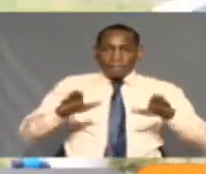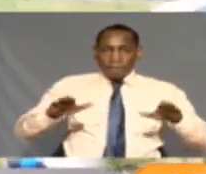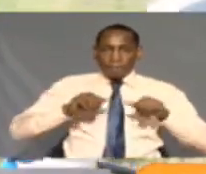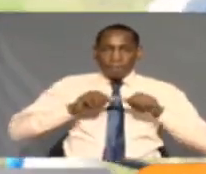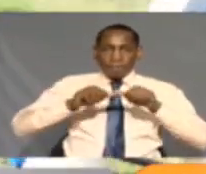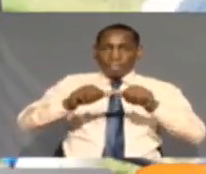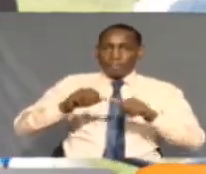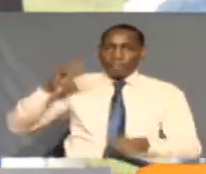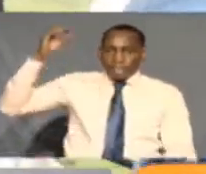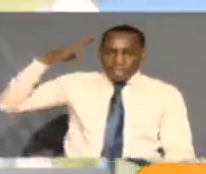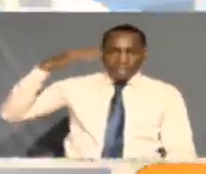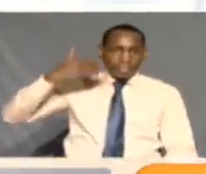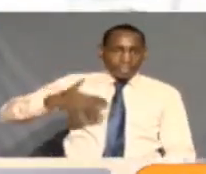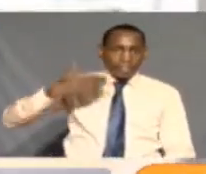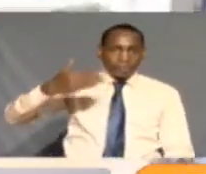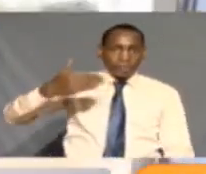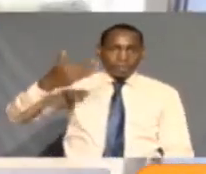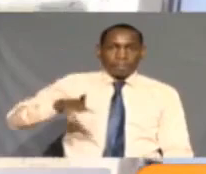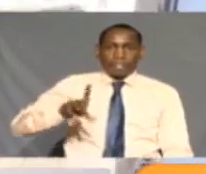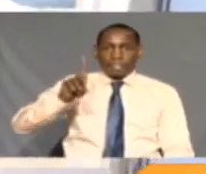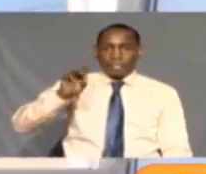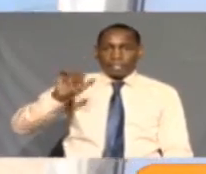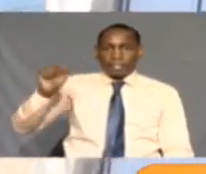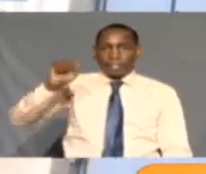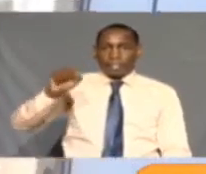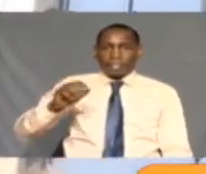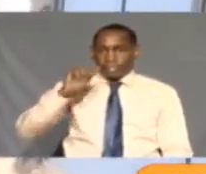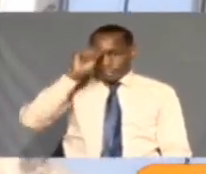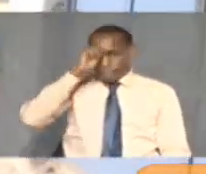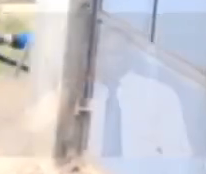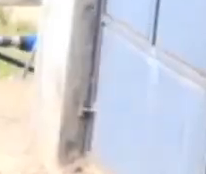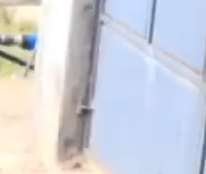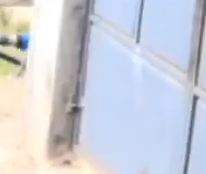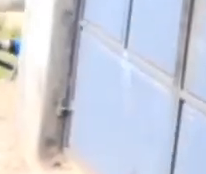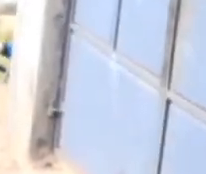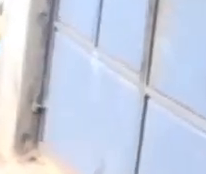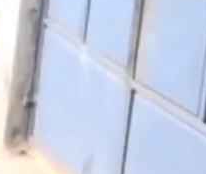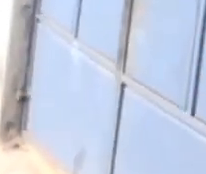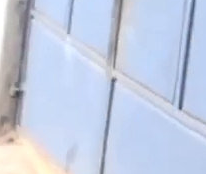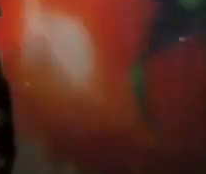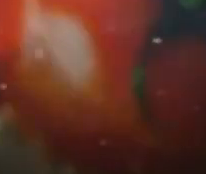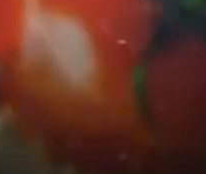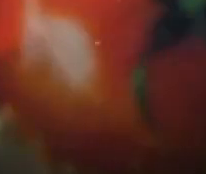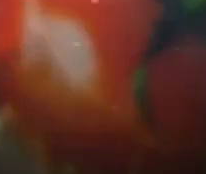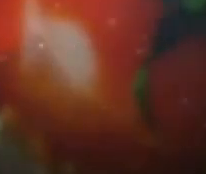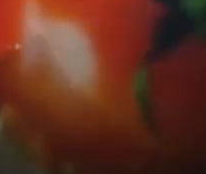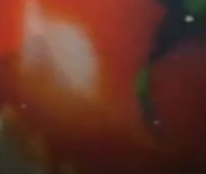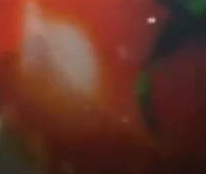automated throughout. Dennis Otieno, Smart Farm.